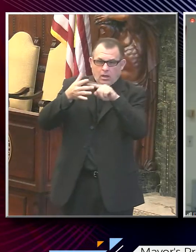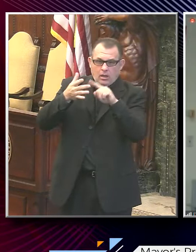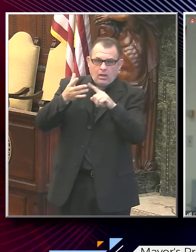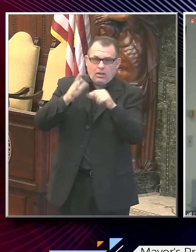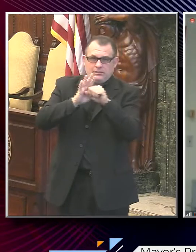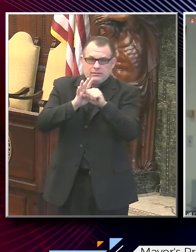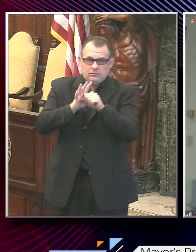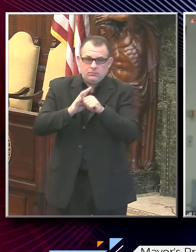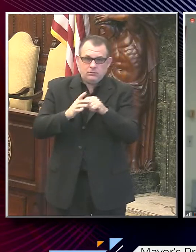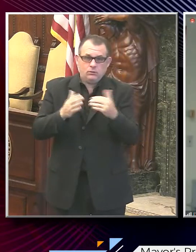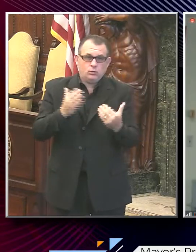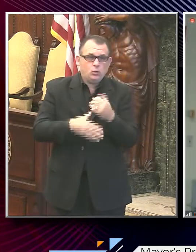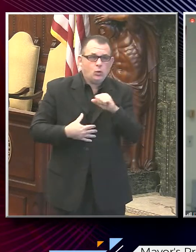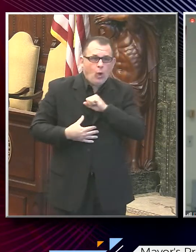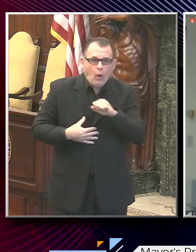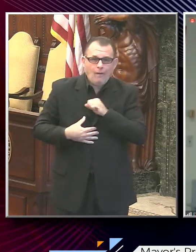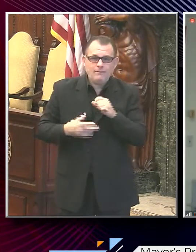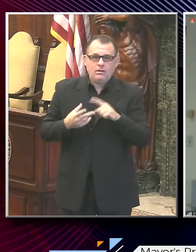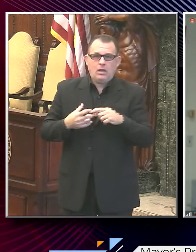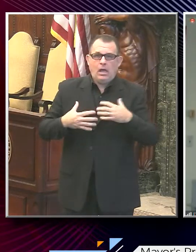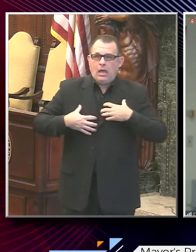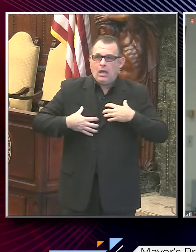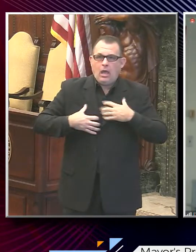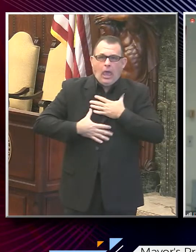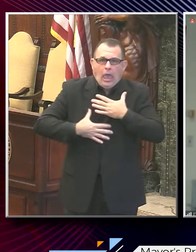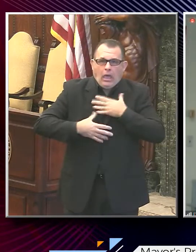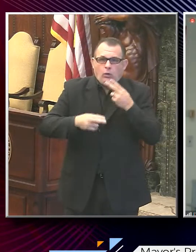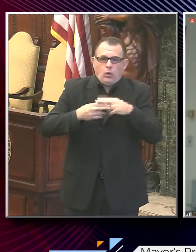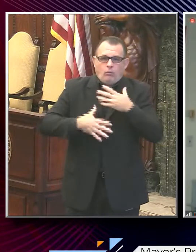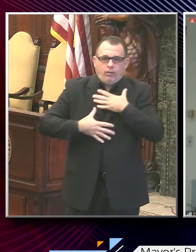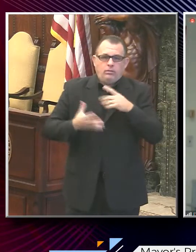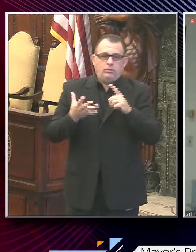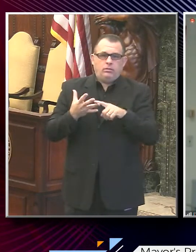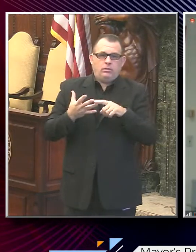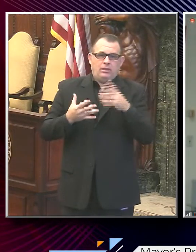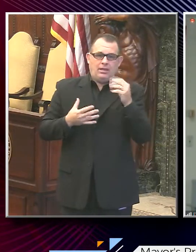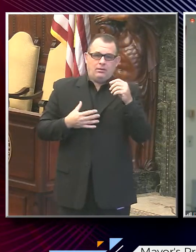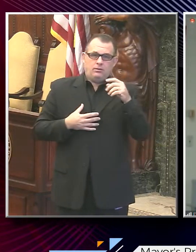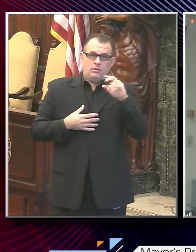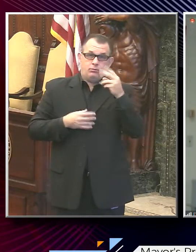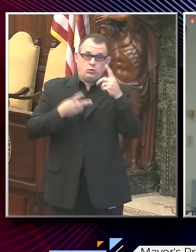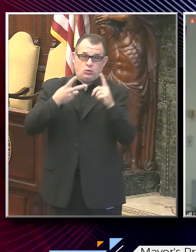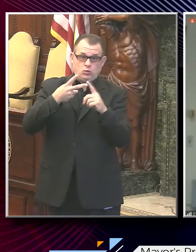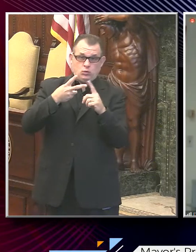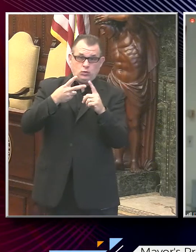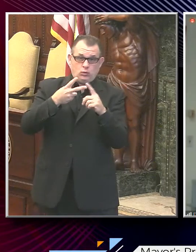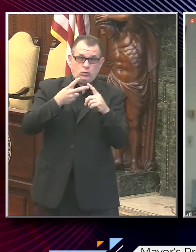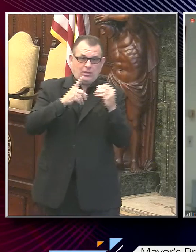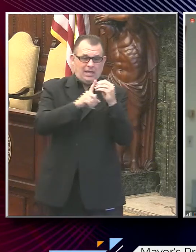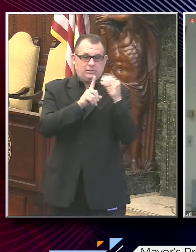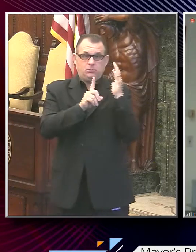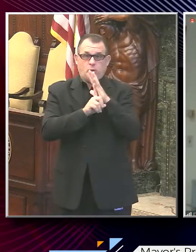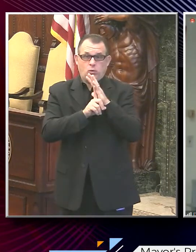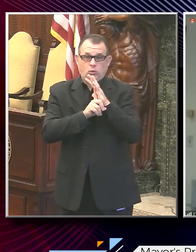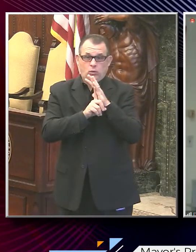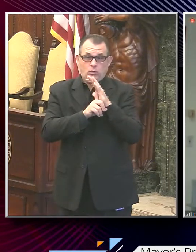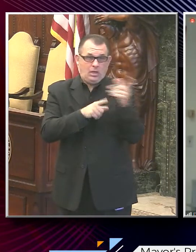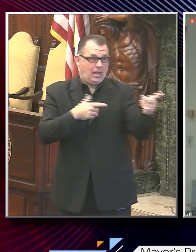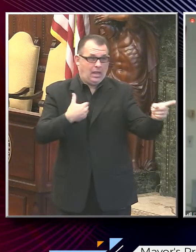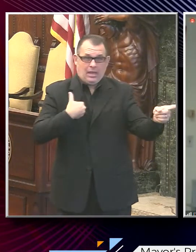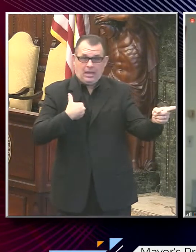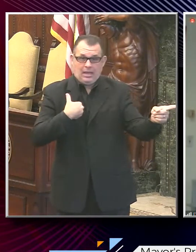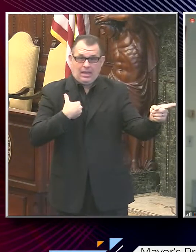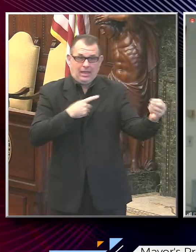onset of cough, shortness of breath, or other respiratory symptoms, or number two, they've been exposed to someone with COVID, even if they have